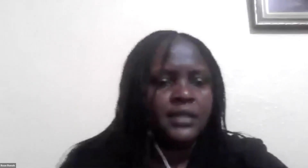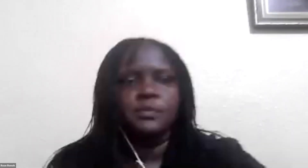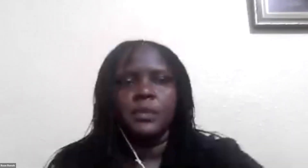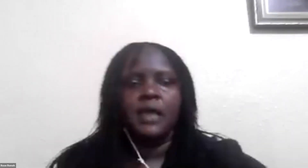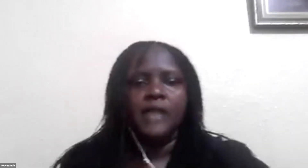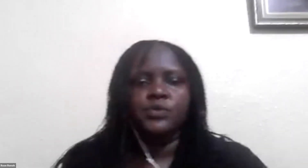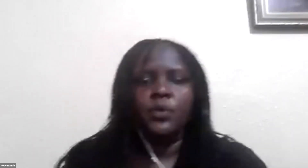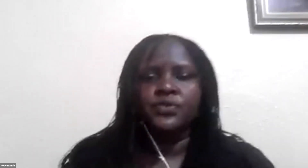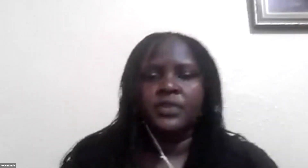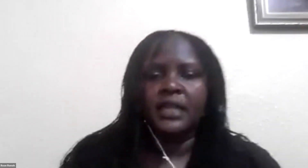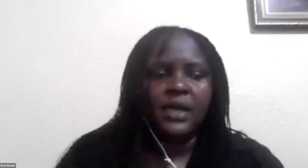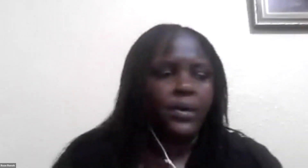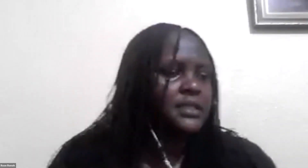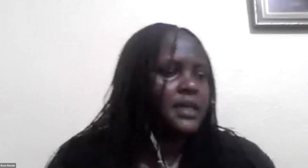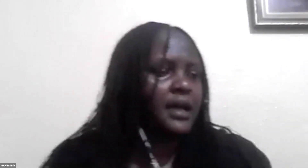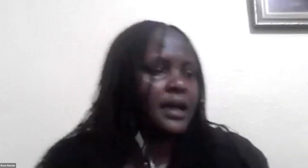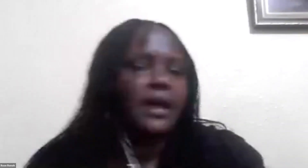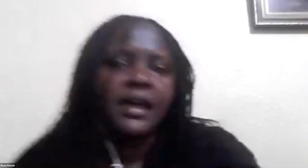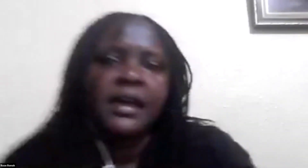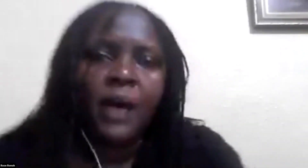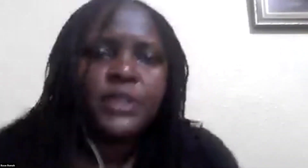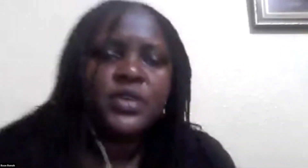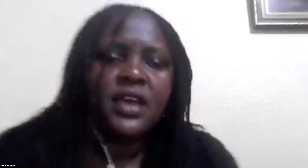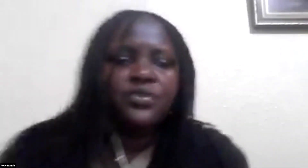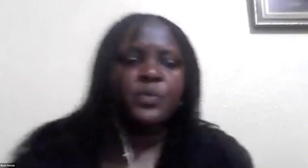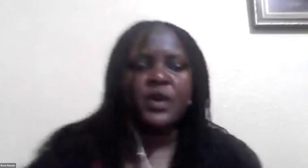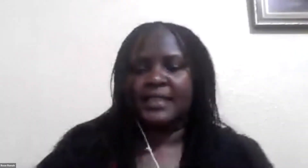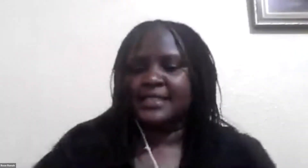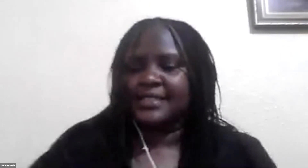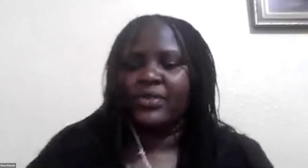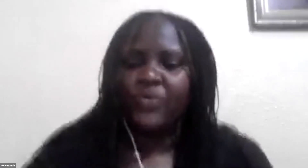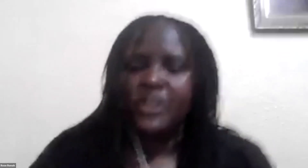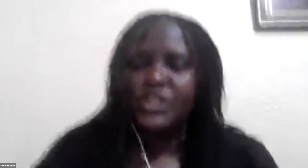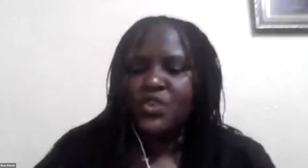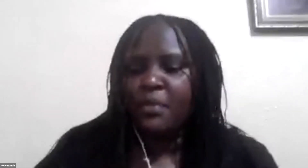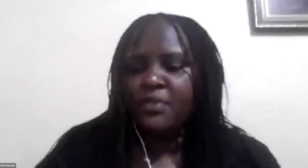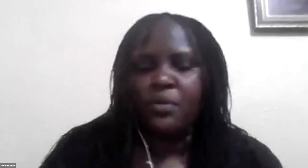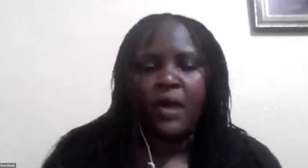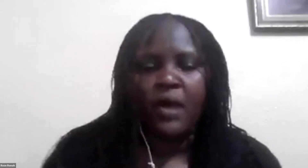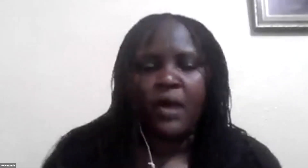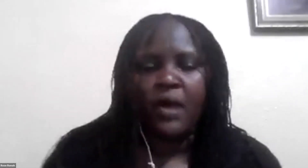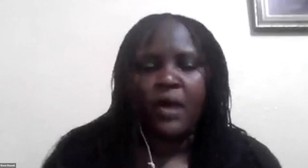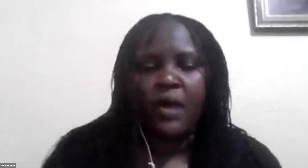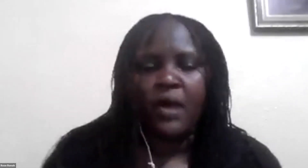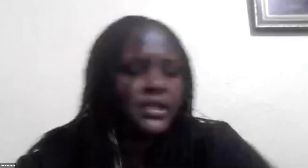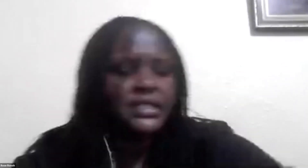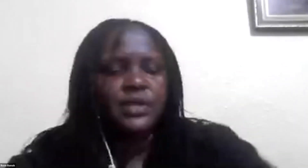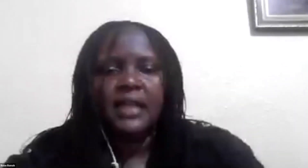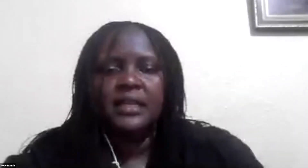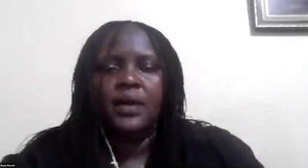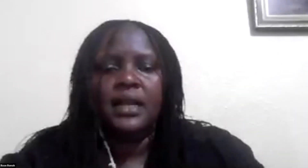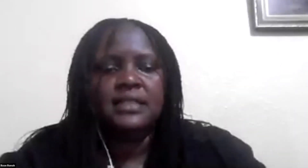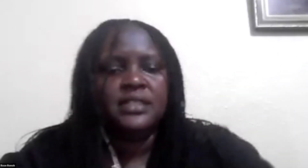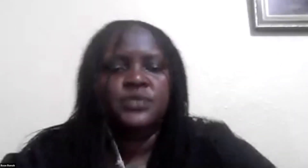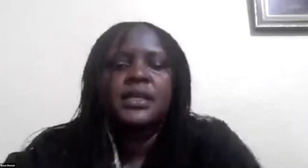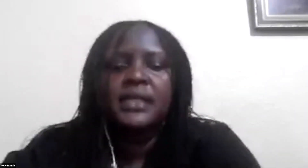So just a minute, guys, but as we wait for that, I want to hear from you guys. What do you remember from last week? What did we